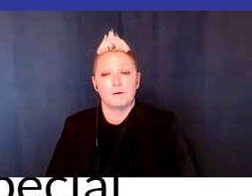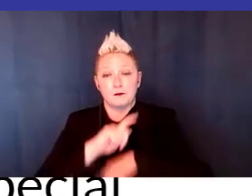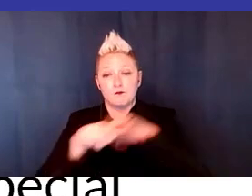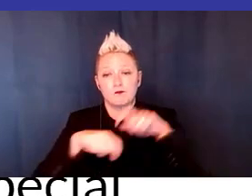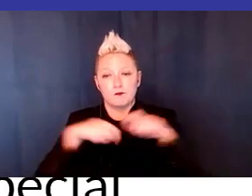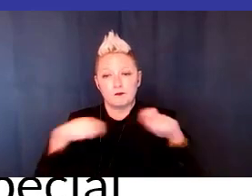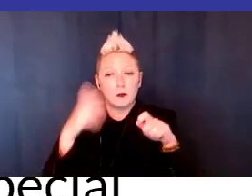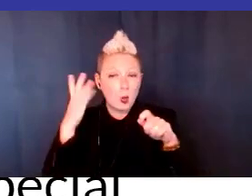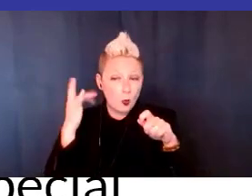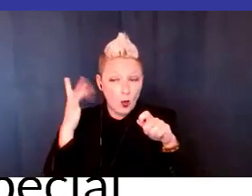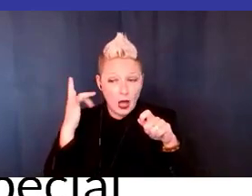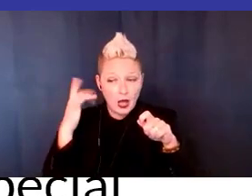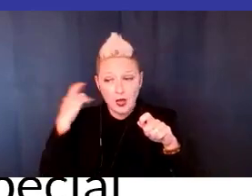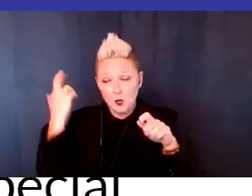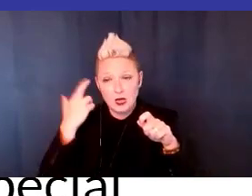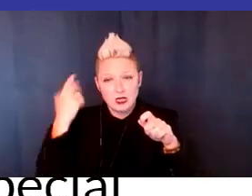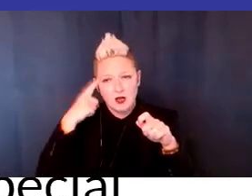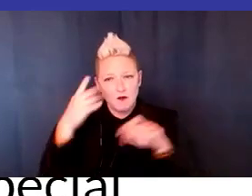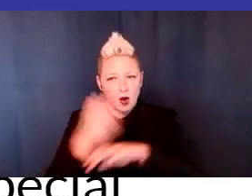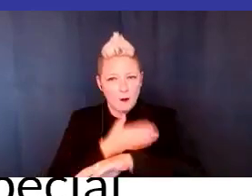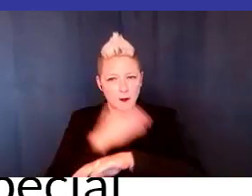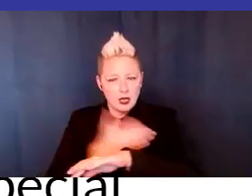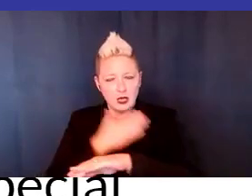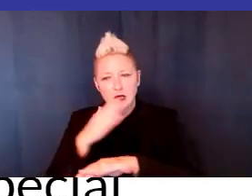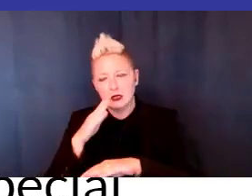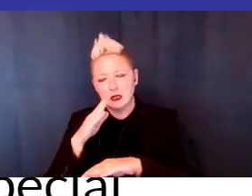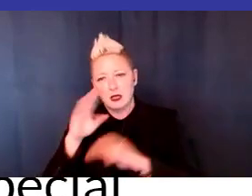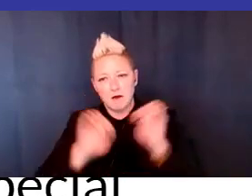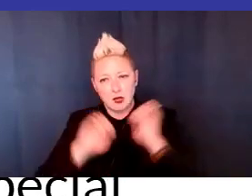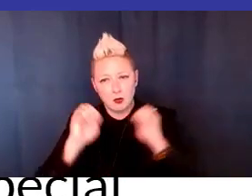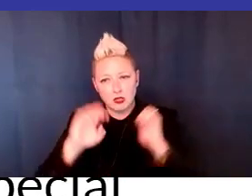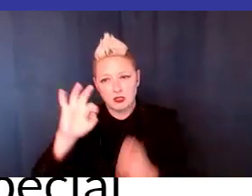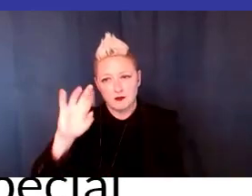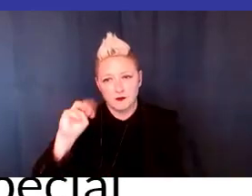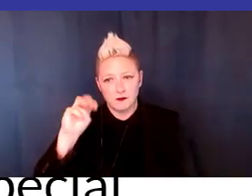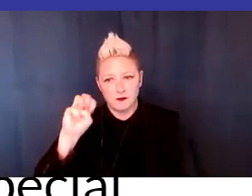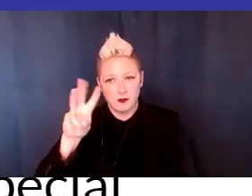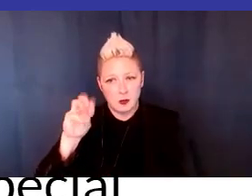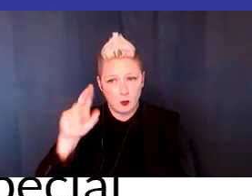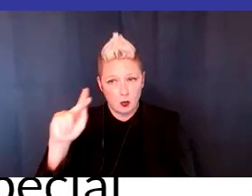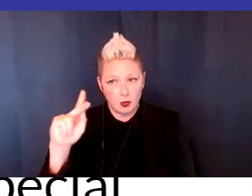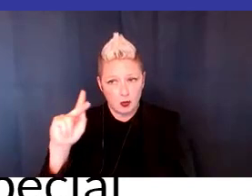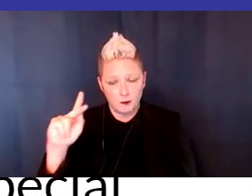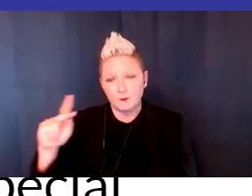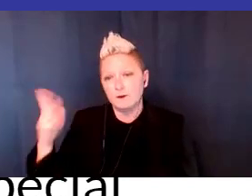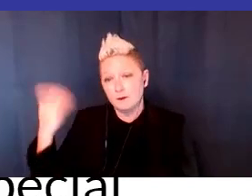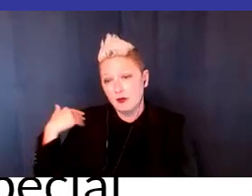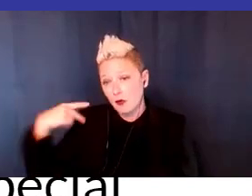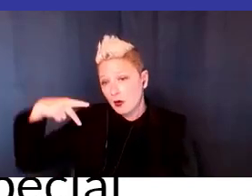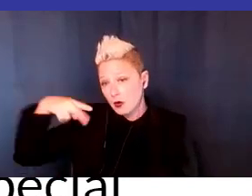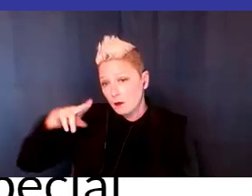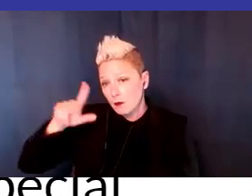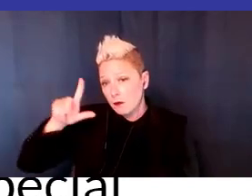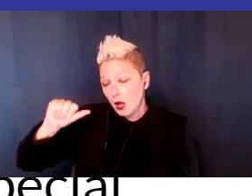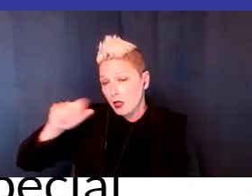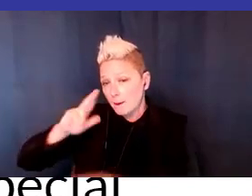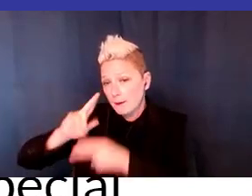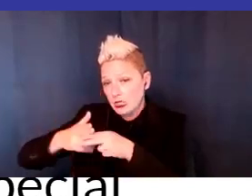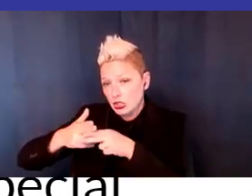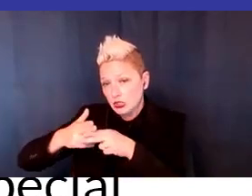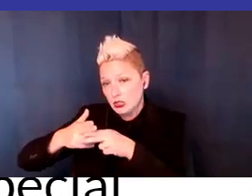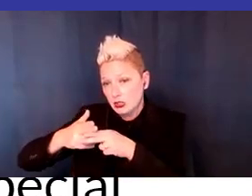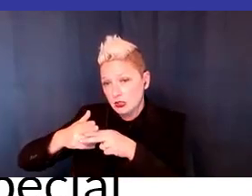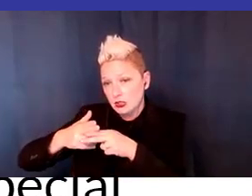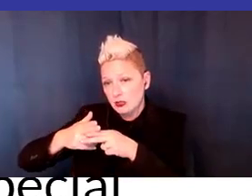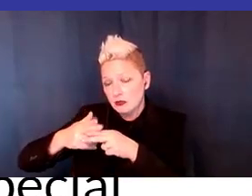rationale around updating the evaluation framework, Paula mentioned previously that for a